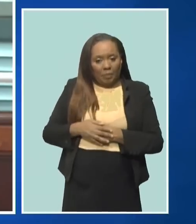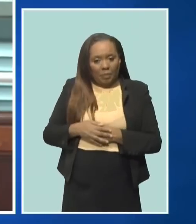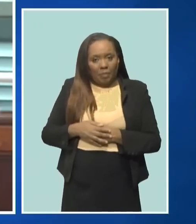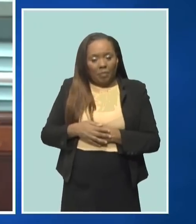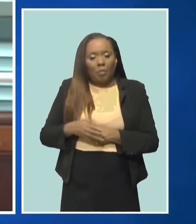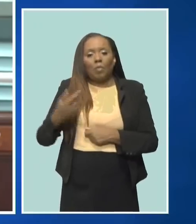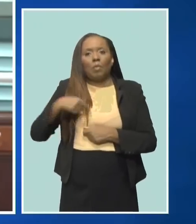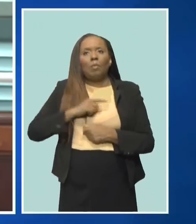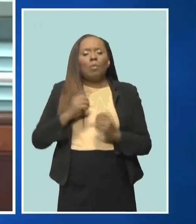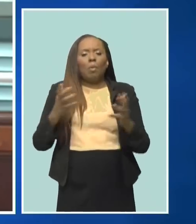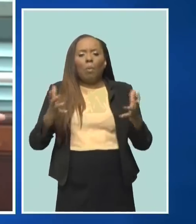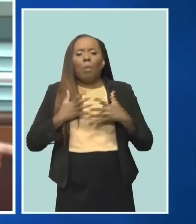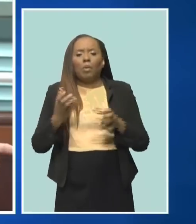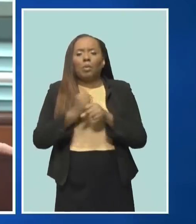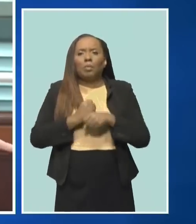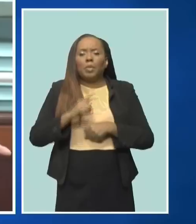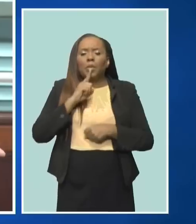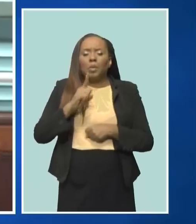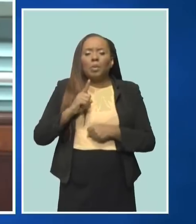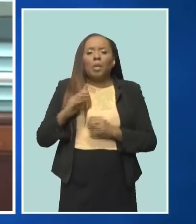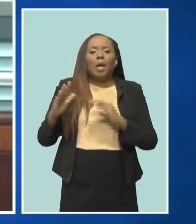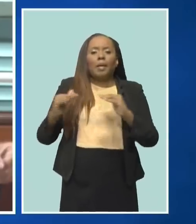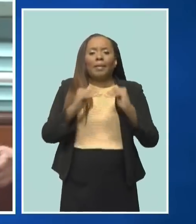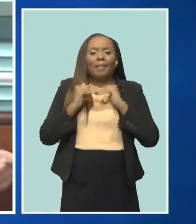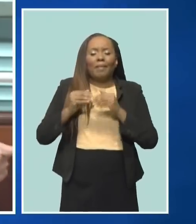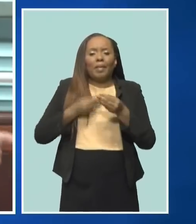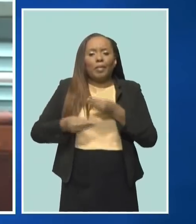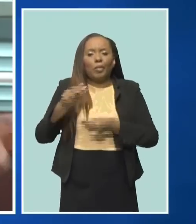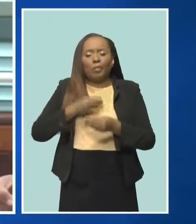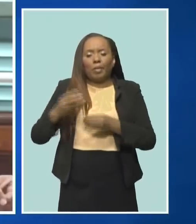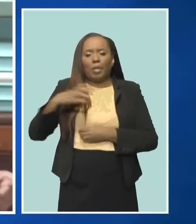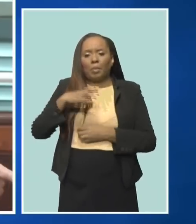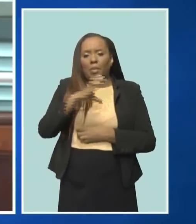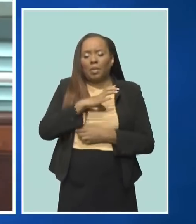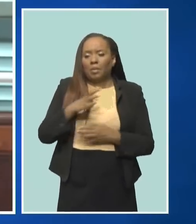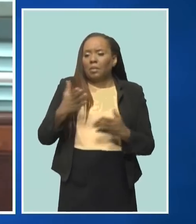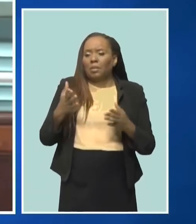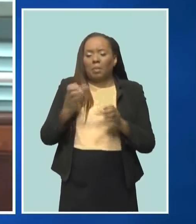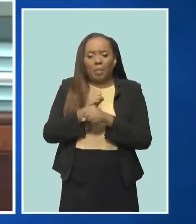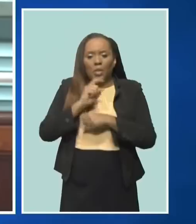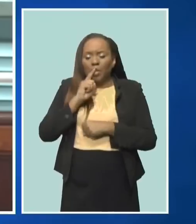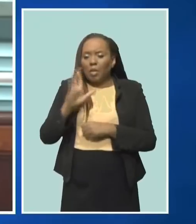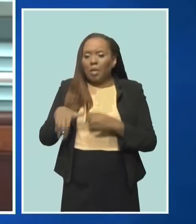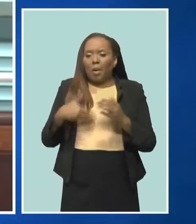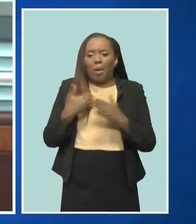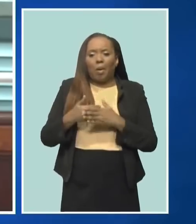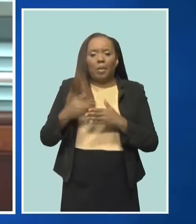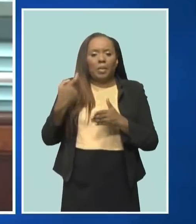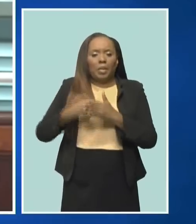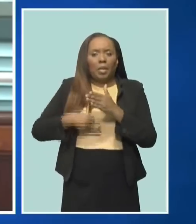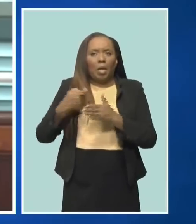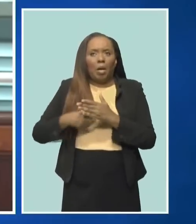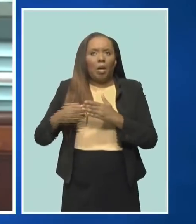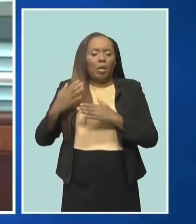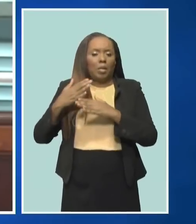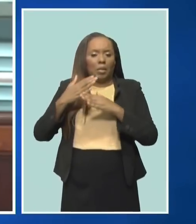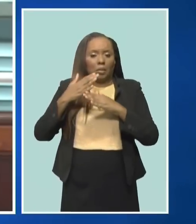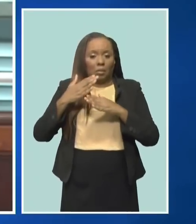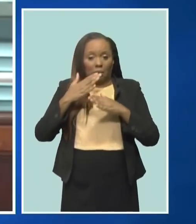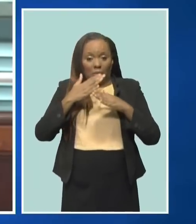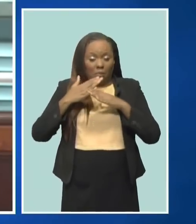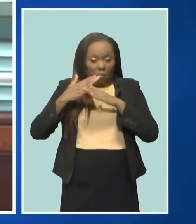is superintended by the Fair Trade Commission so that the rates are seen to be fair to protect all of us as consumers within that geographical